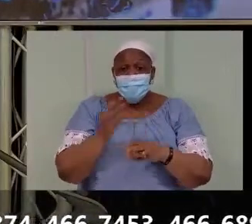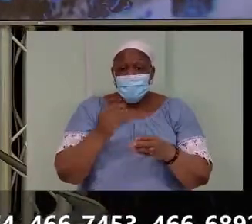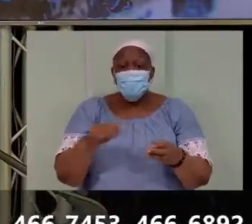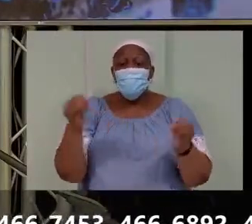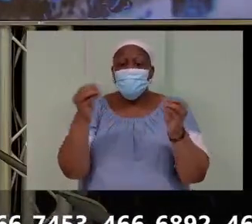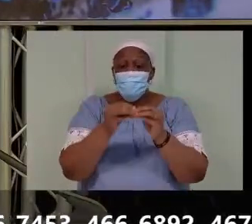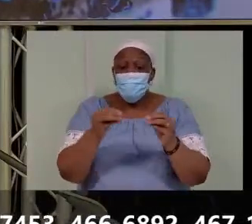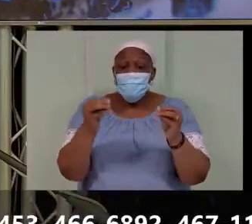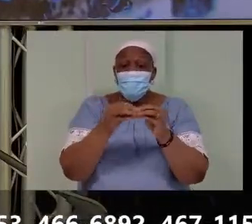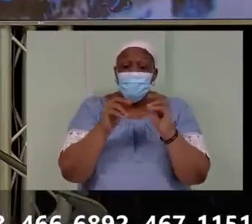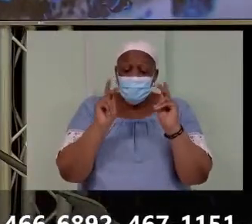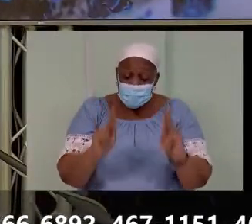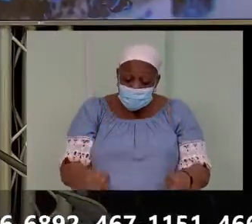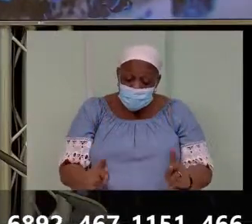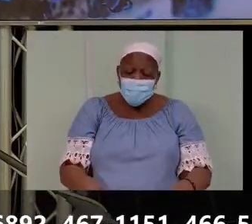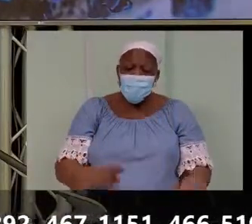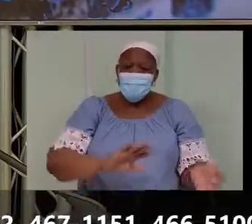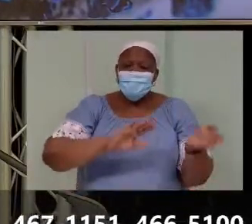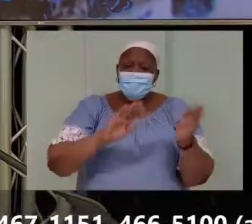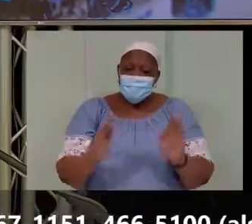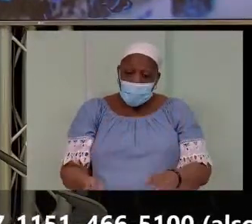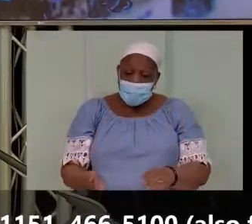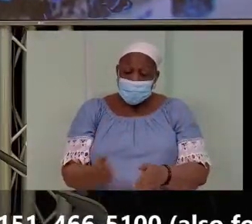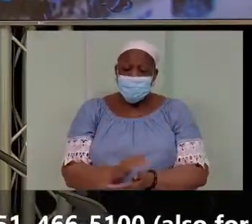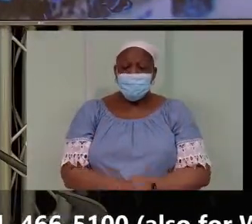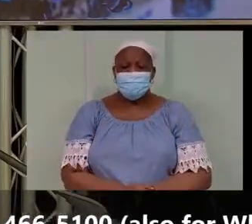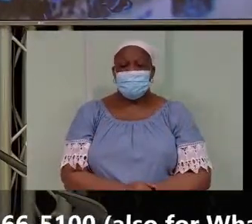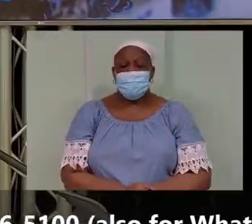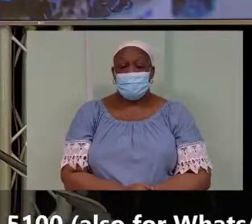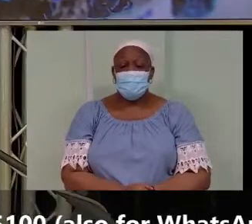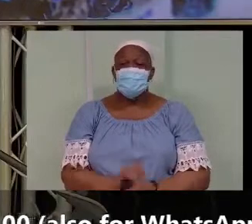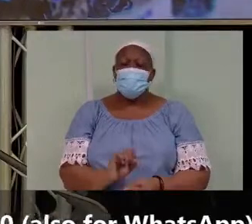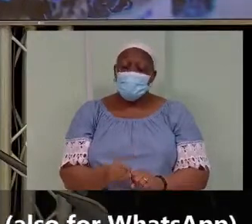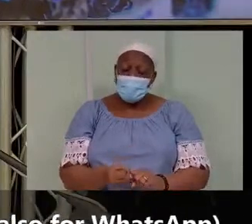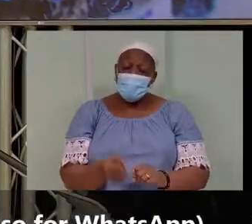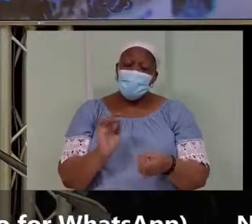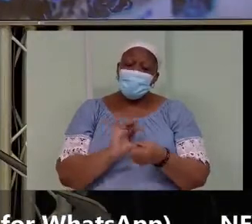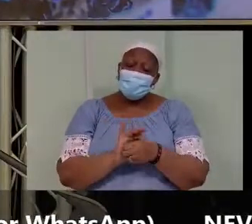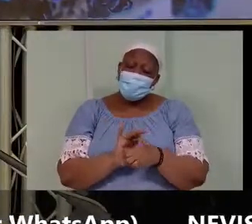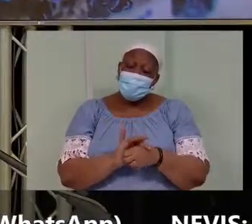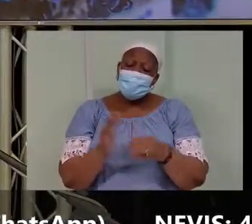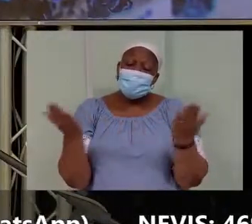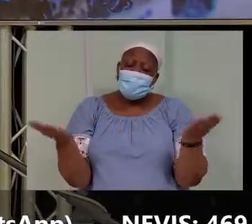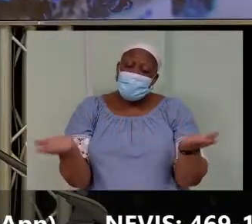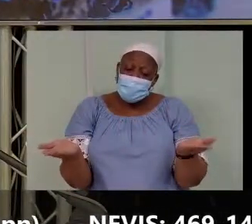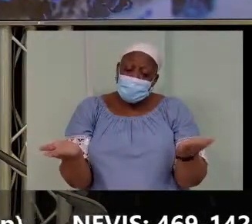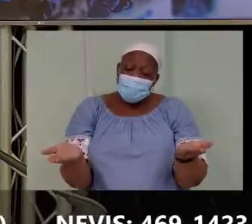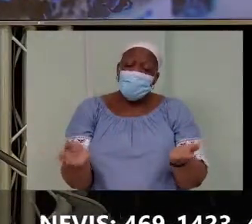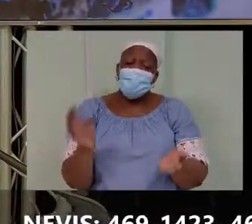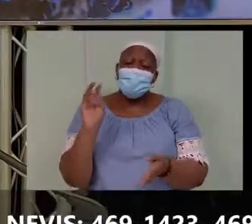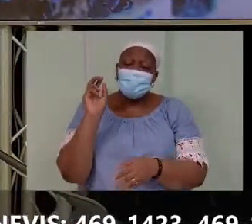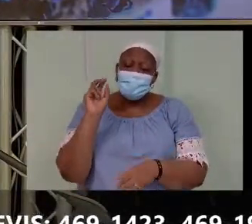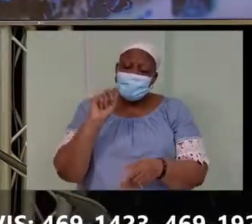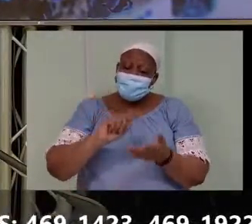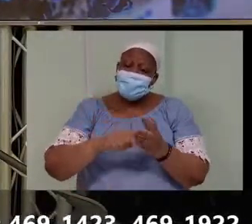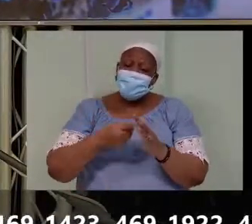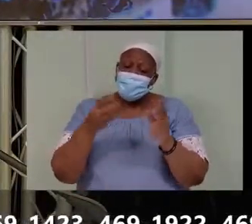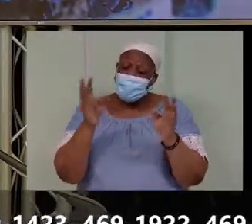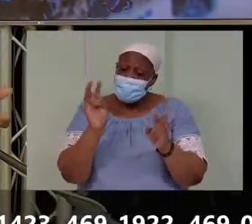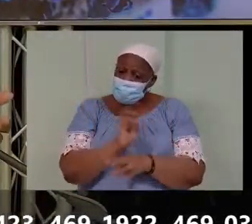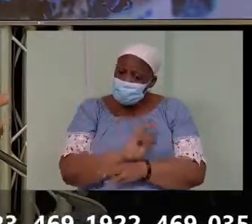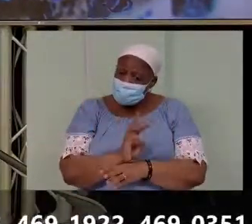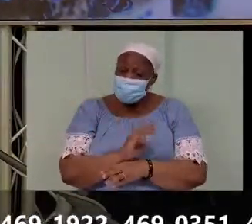very early on in our federation we insisted on wearing the mask. Now, persons have started to become a